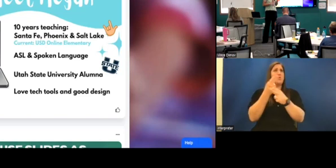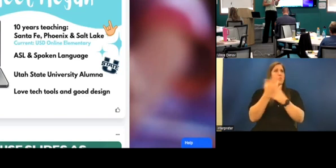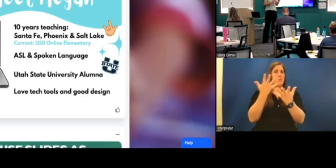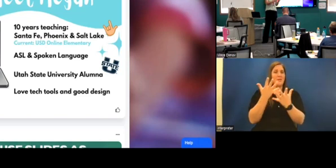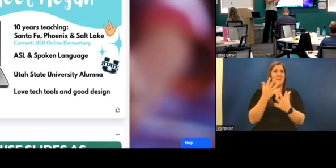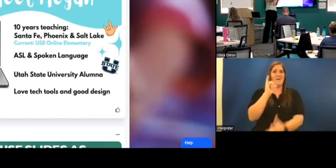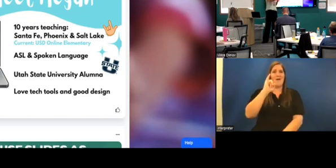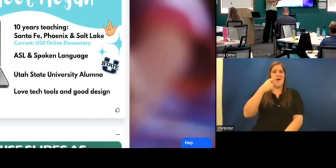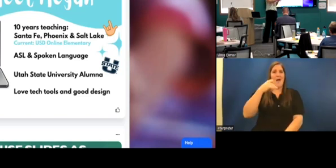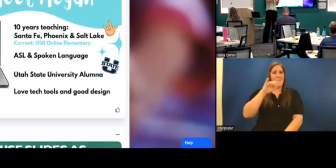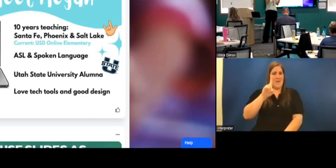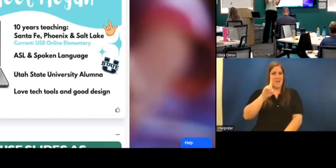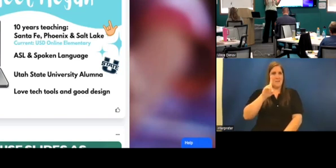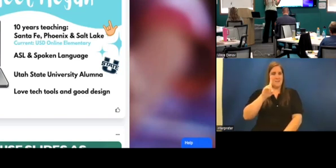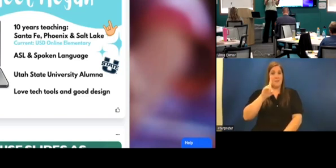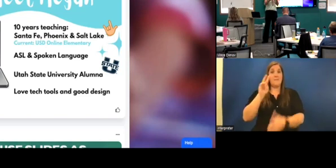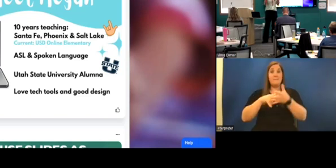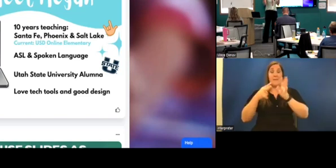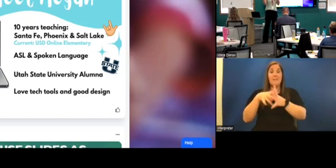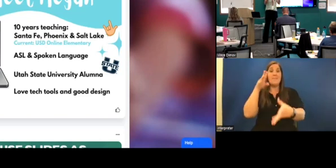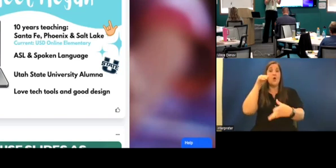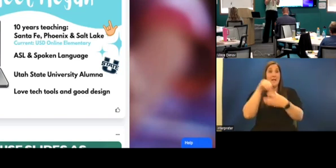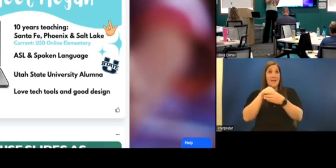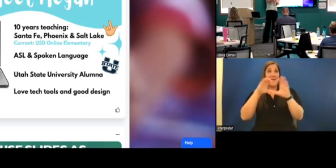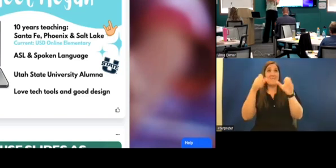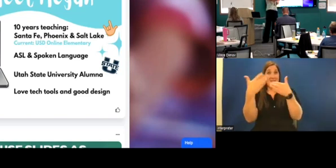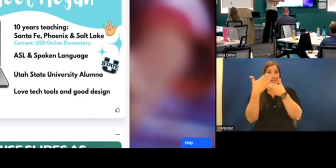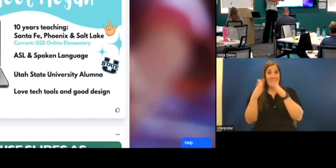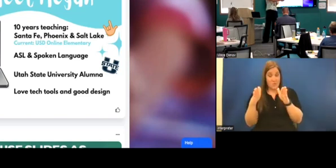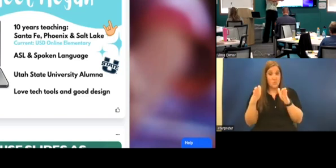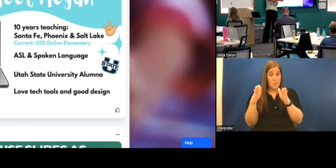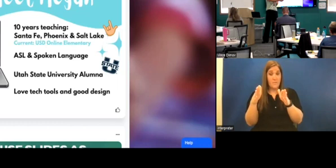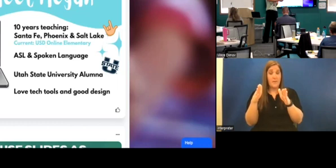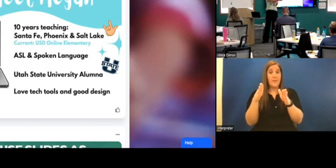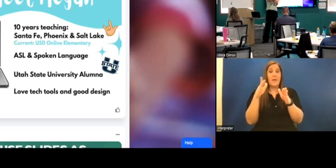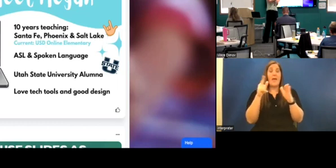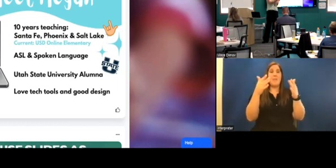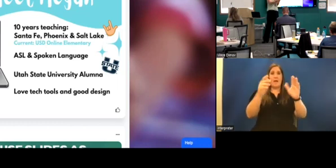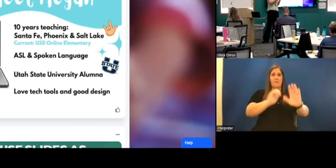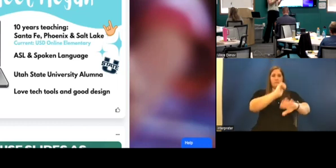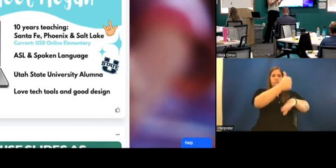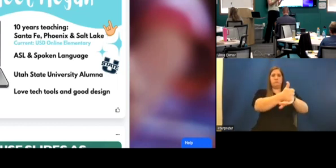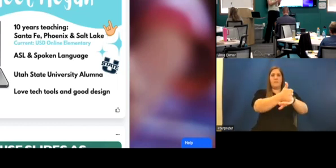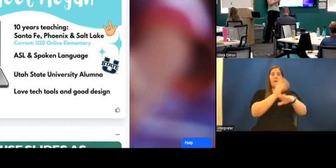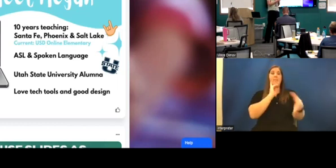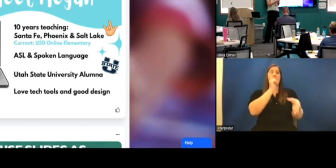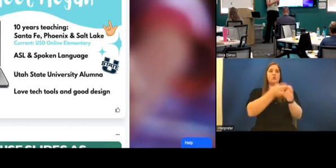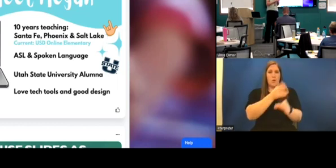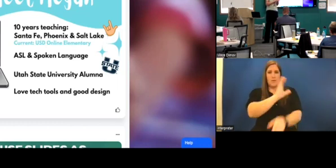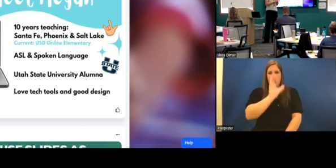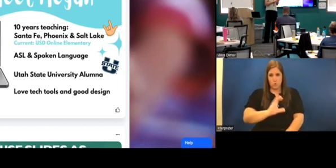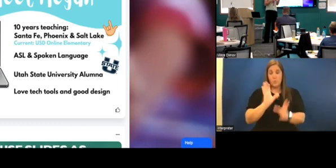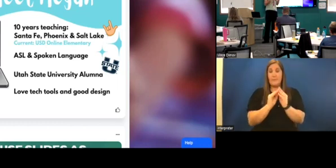iPads. So they have they're in the classroom. A lot of you work with my kiddos. They're in the classroom, they have their little iPad, and they join on our Zoom